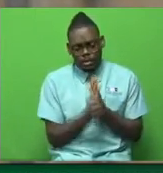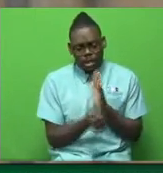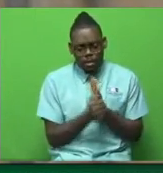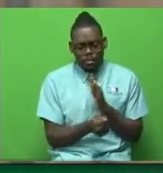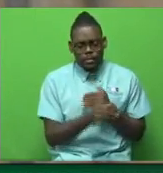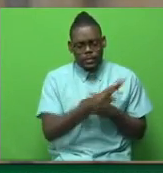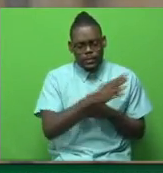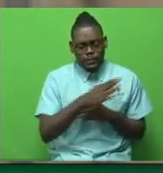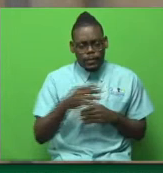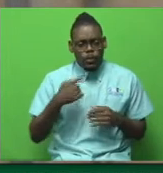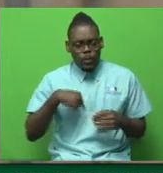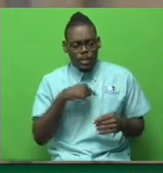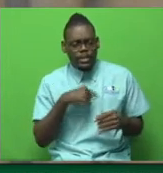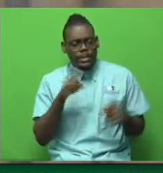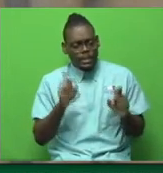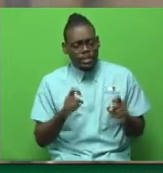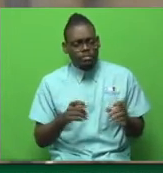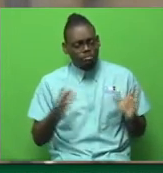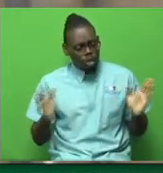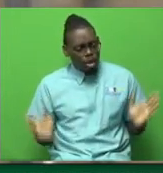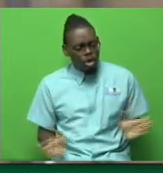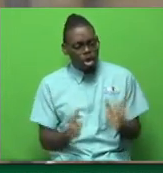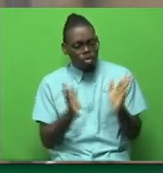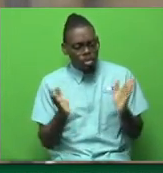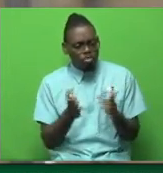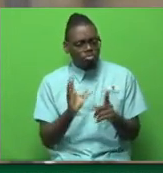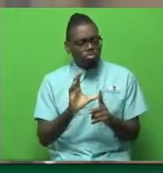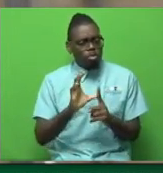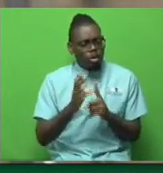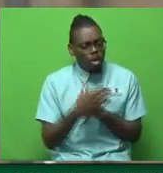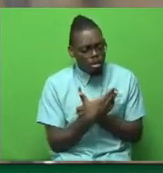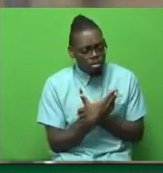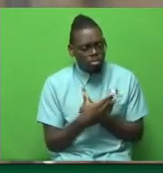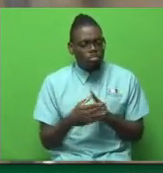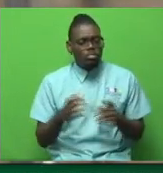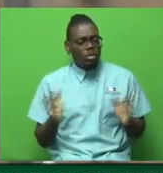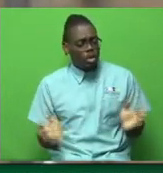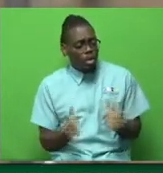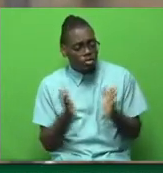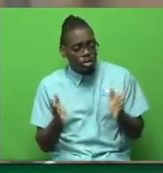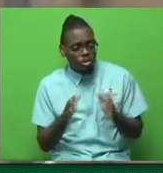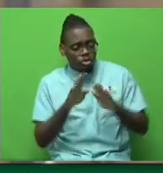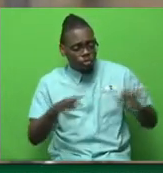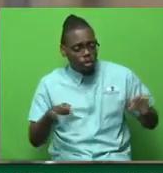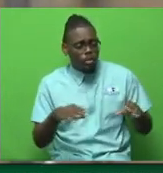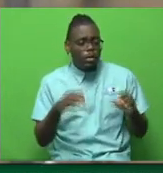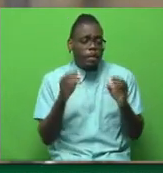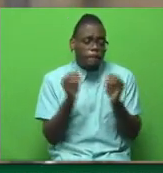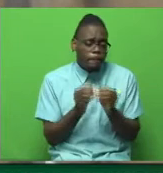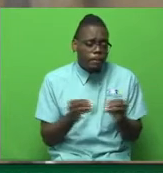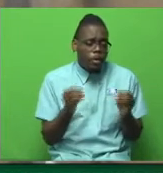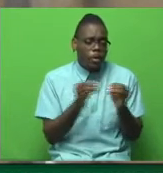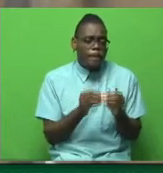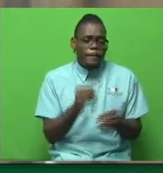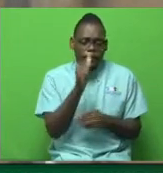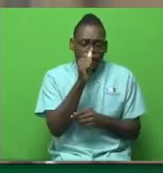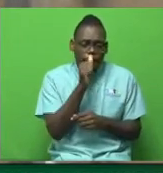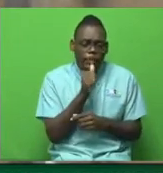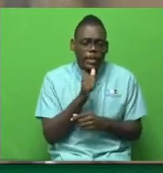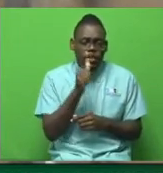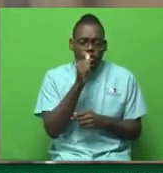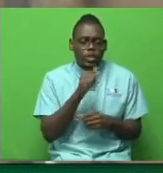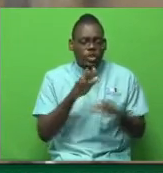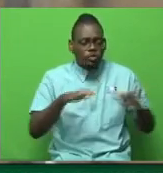appreciation of culture and tolerance in our children we need to create cultural confidence in our young citizens